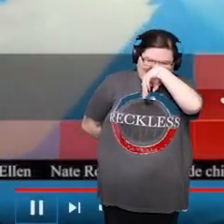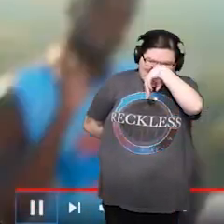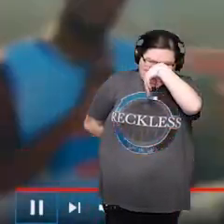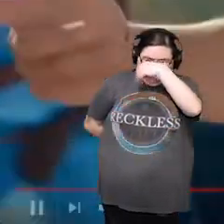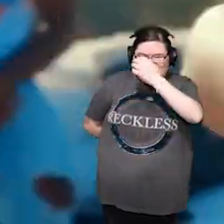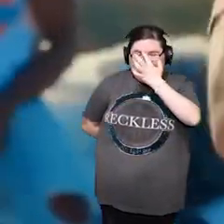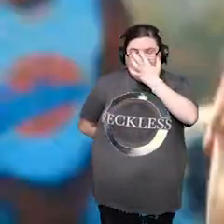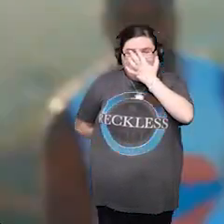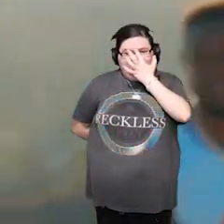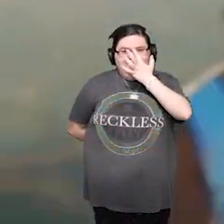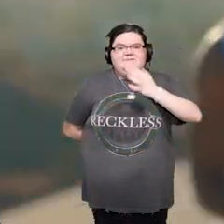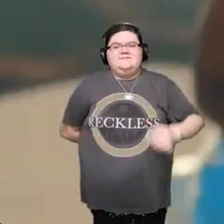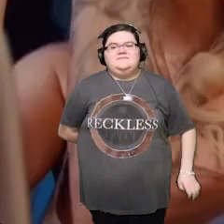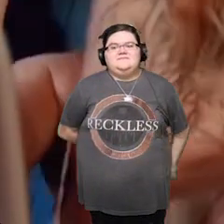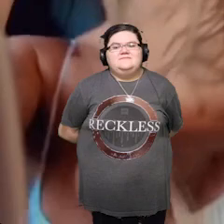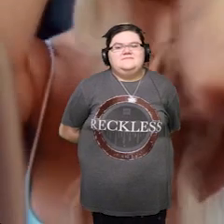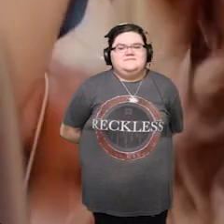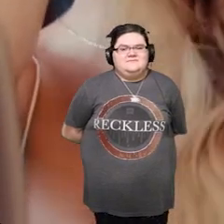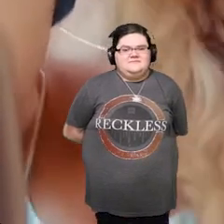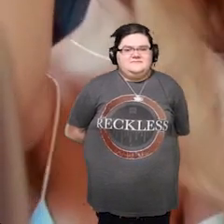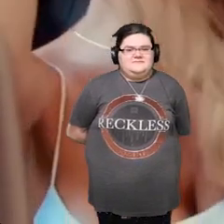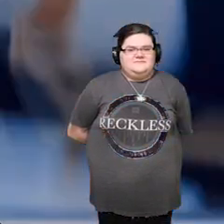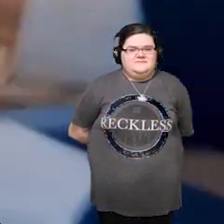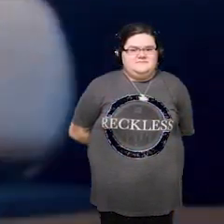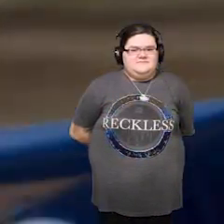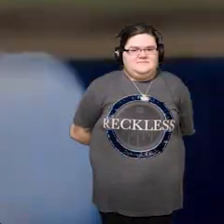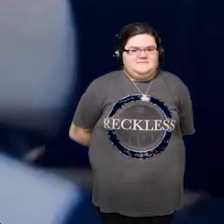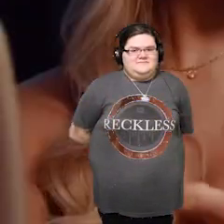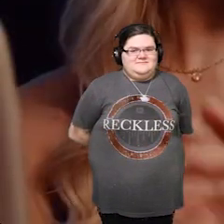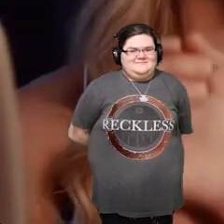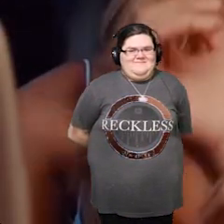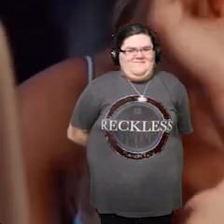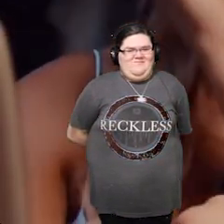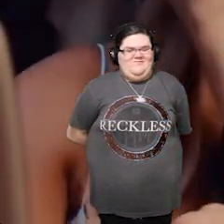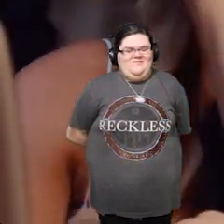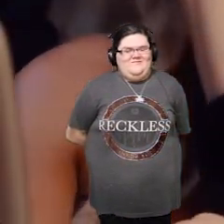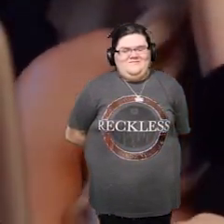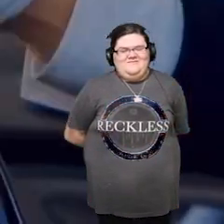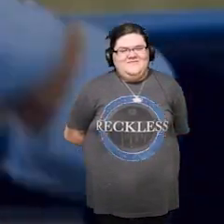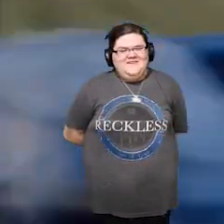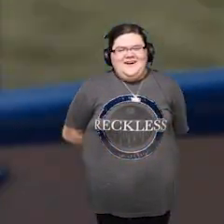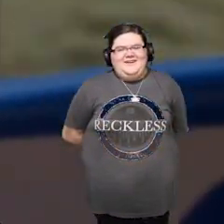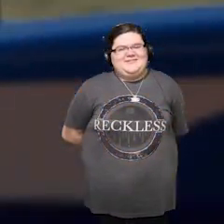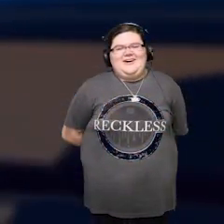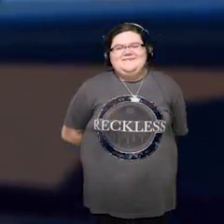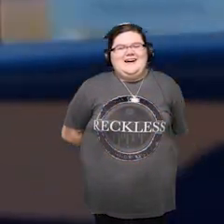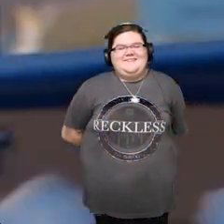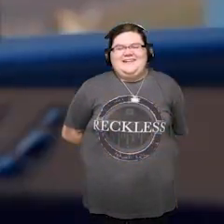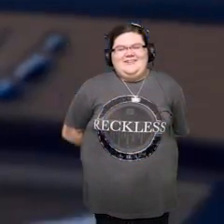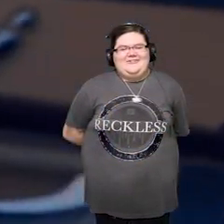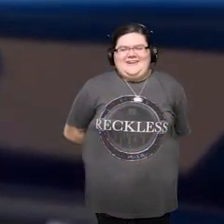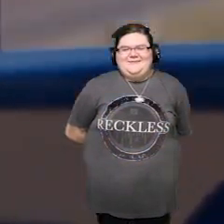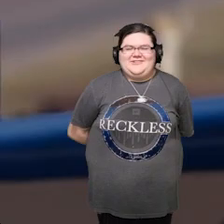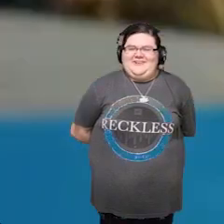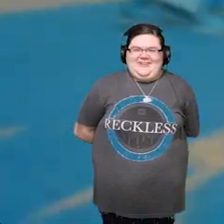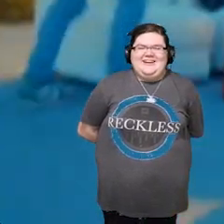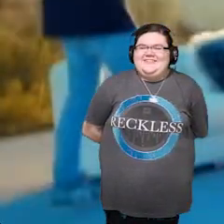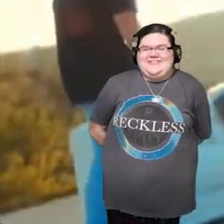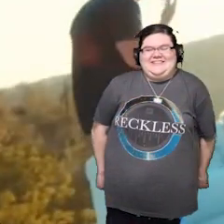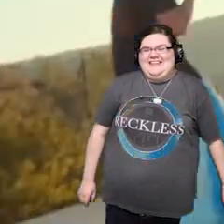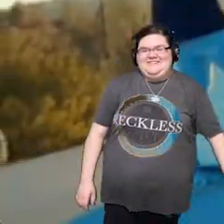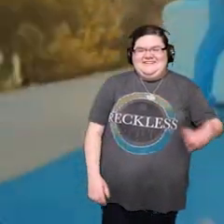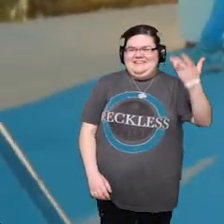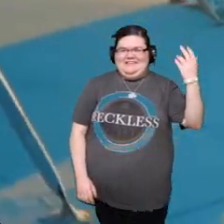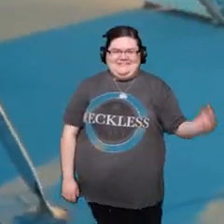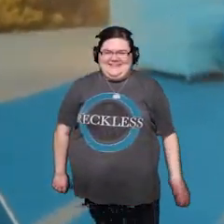Okay. Had to do me like I can't do the regular bands. I like the seats that recline. No, I'm a dog. It's all fucking her and her friend. I'm sorry. I'm laughing at Logan. I'm sorry.